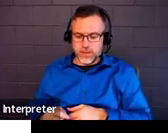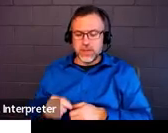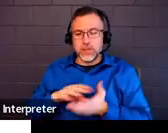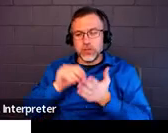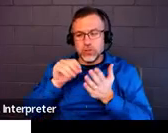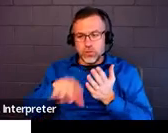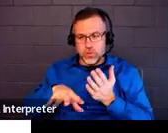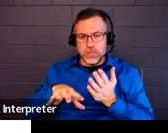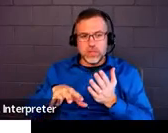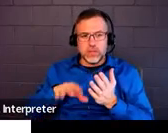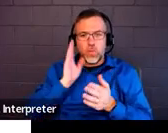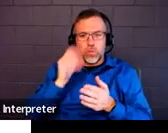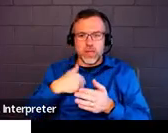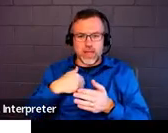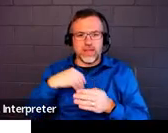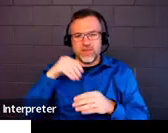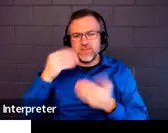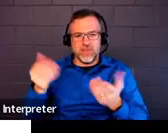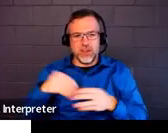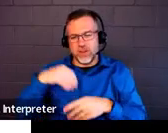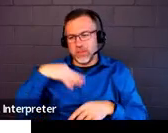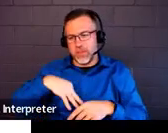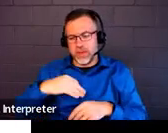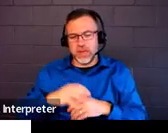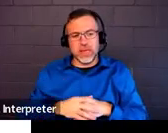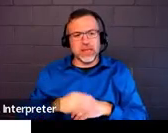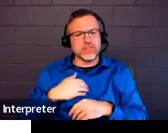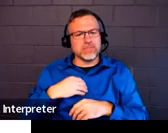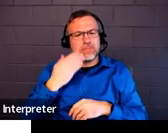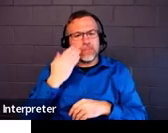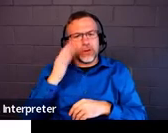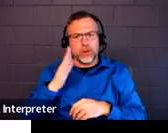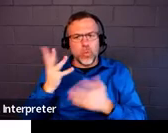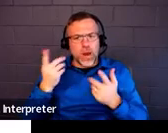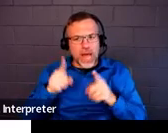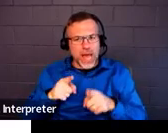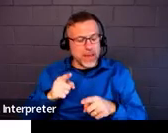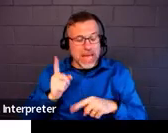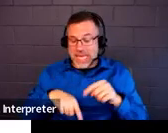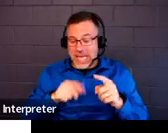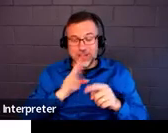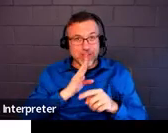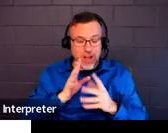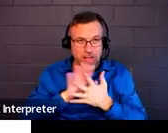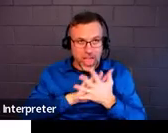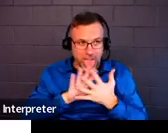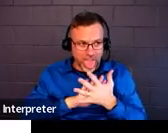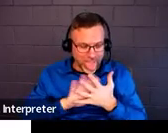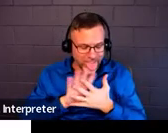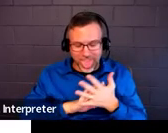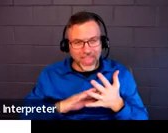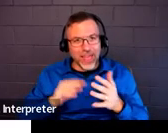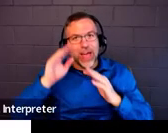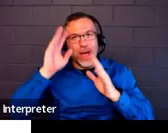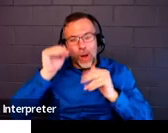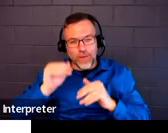students would have in Maine. And I do not know what has just happened to my words, but hopefully they'll come back soon.